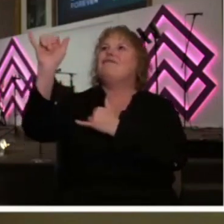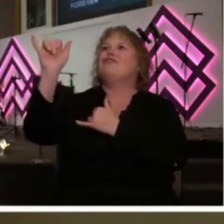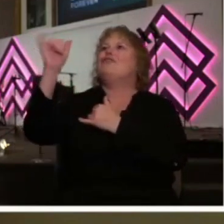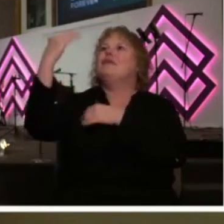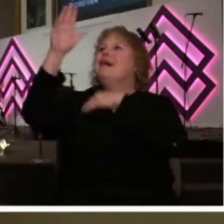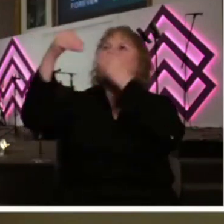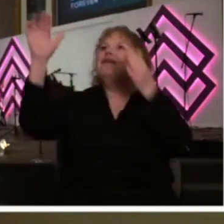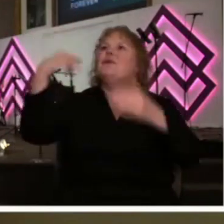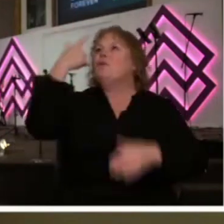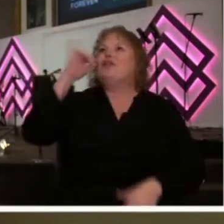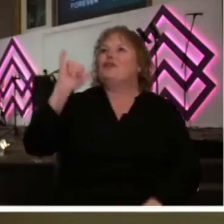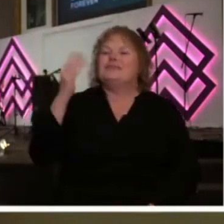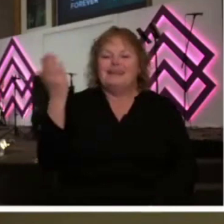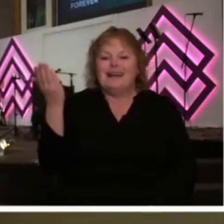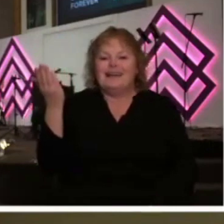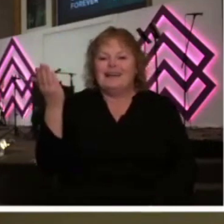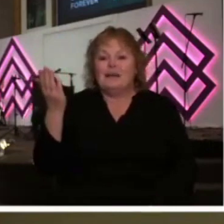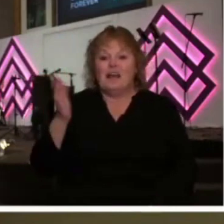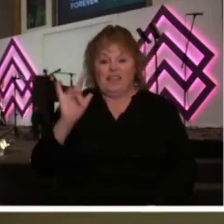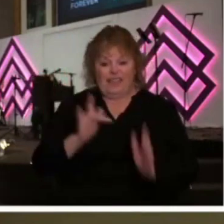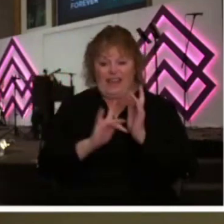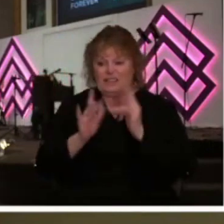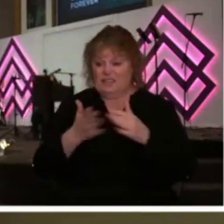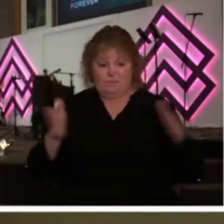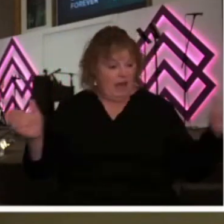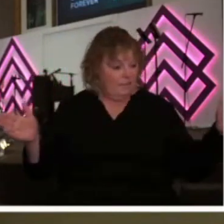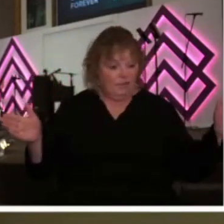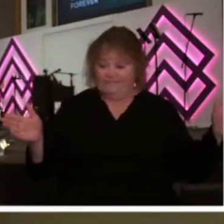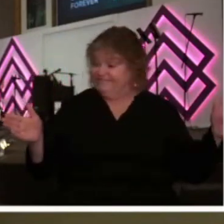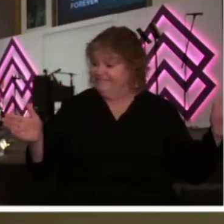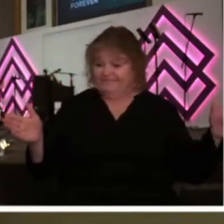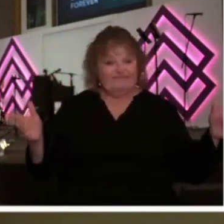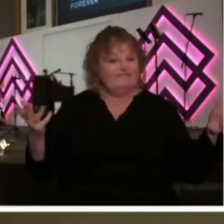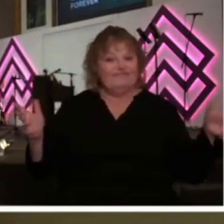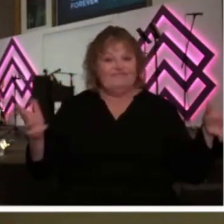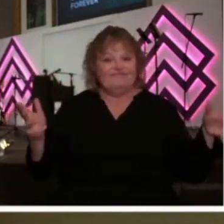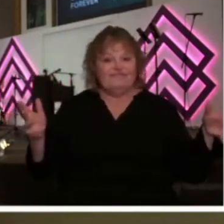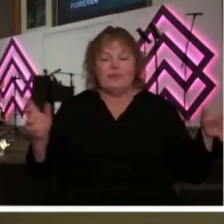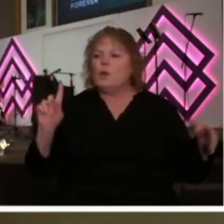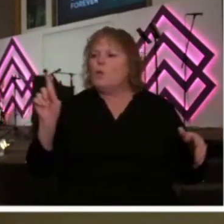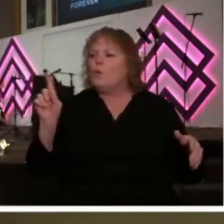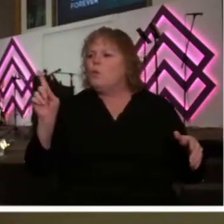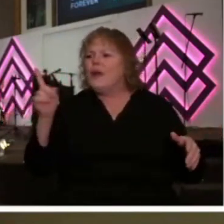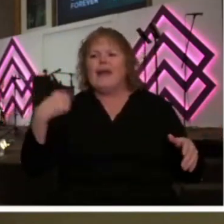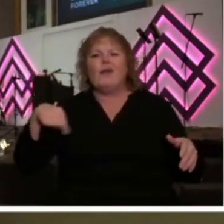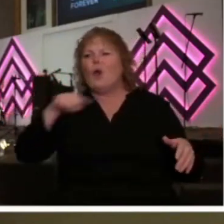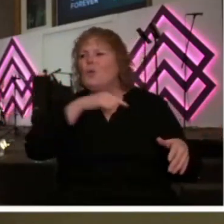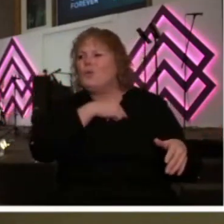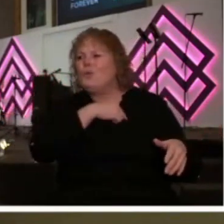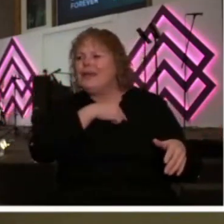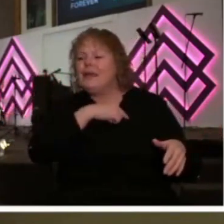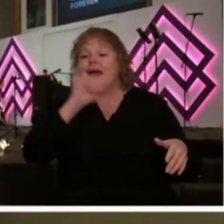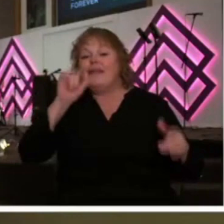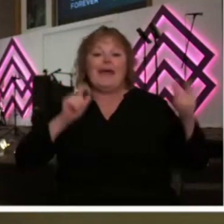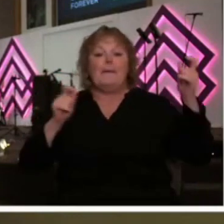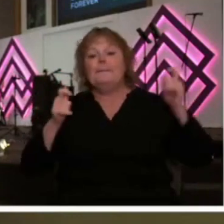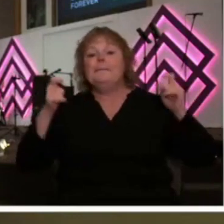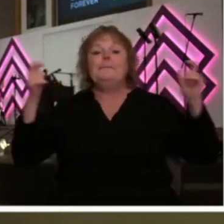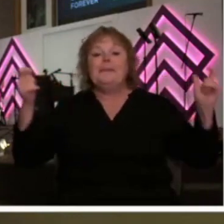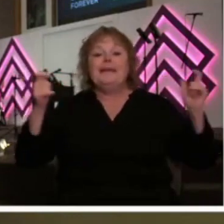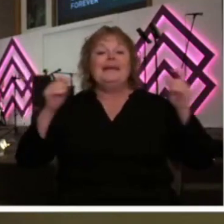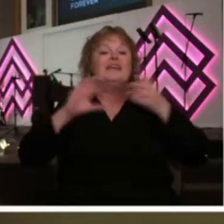story of the Bible. And we look at this and we say, where do you and I fit into this great big story of